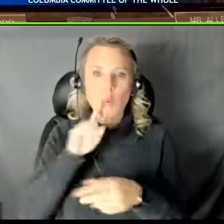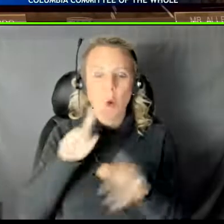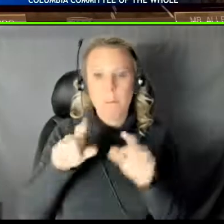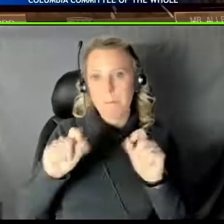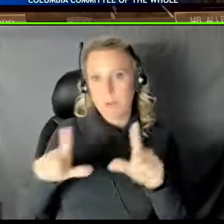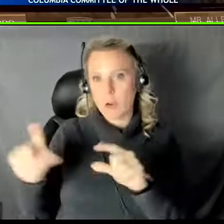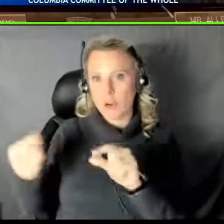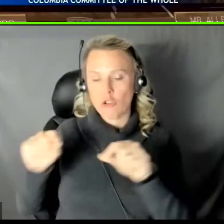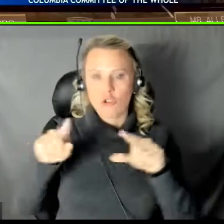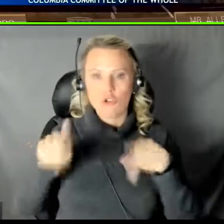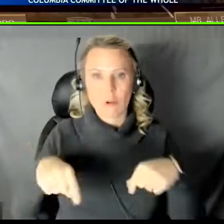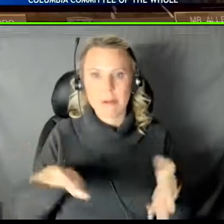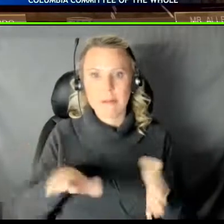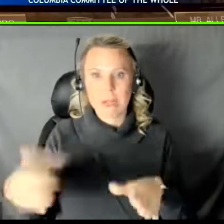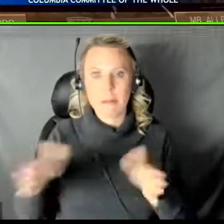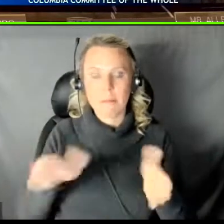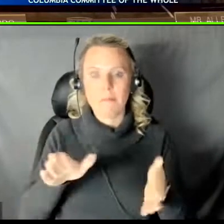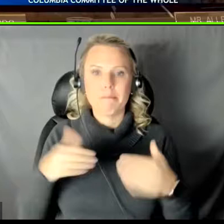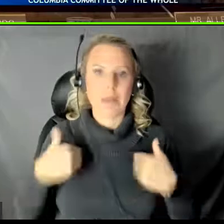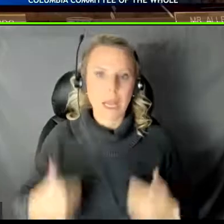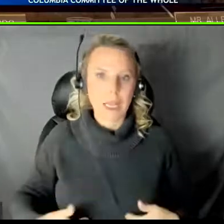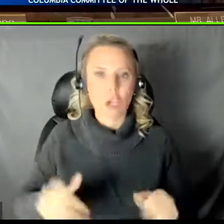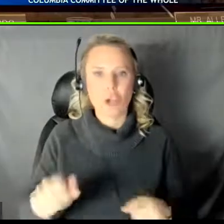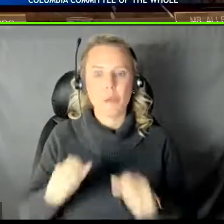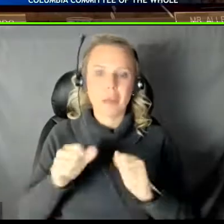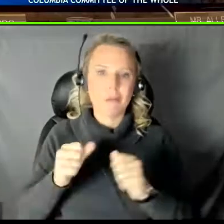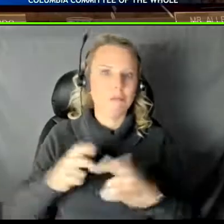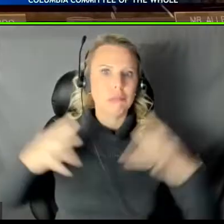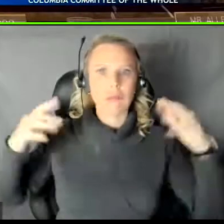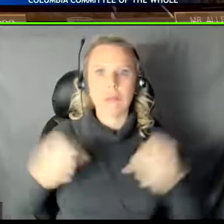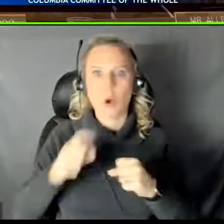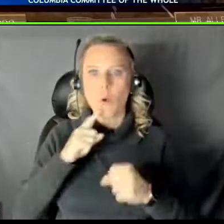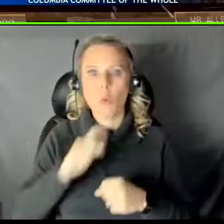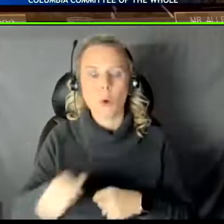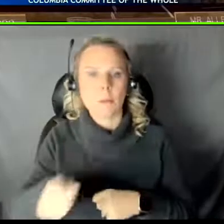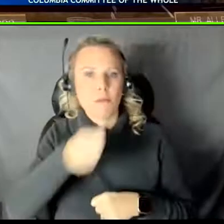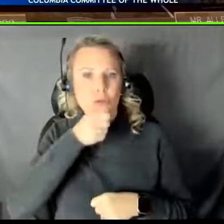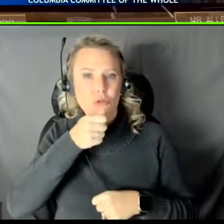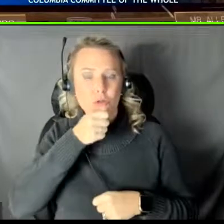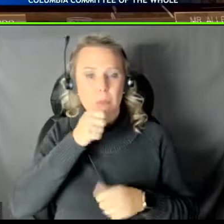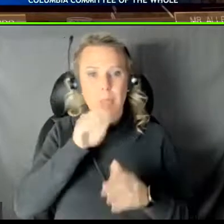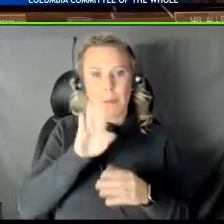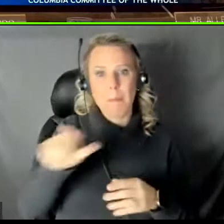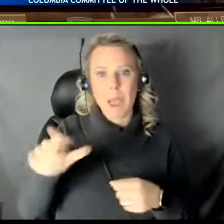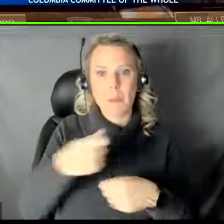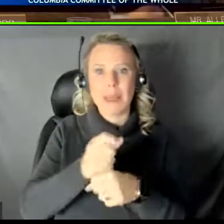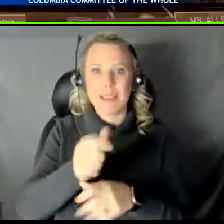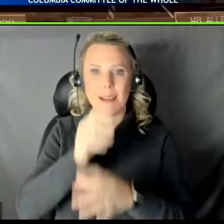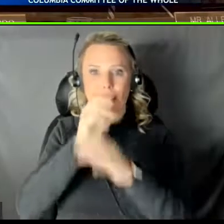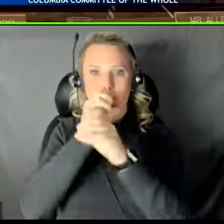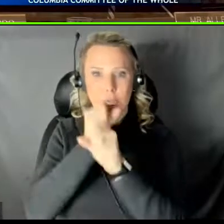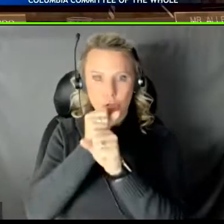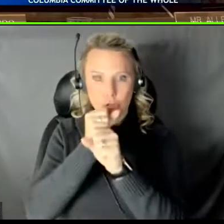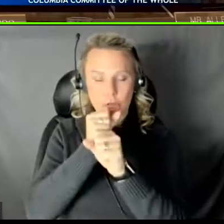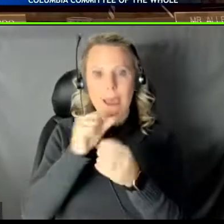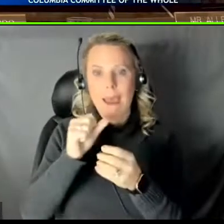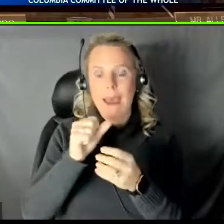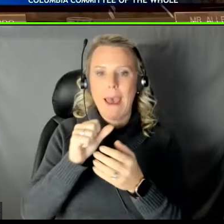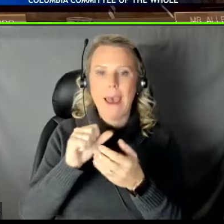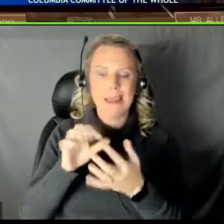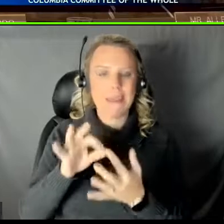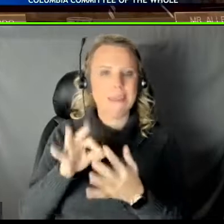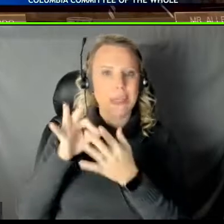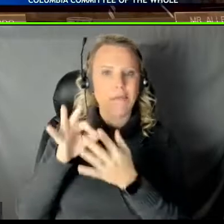taken during an autopsy can be inflammatory or personal if released publicly, the bill explicitly makes these items confidential and exempt from